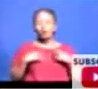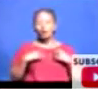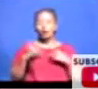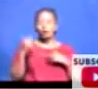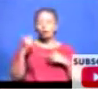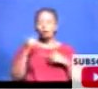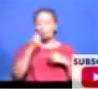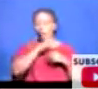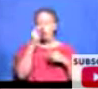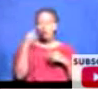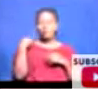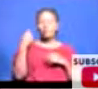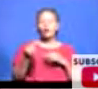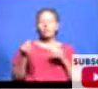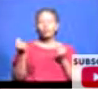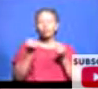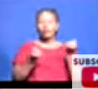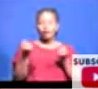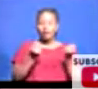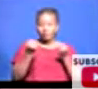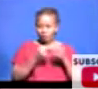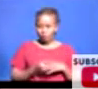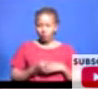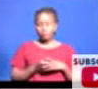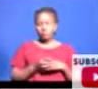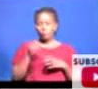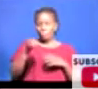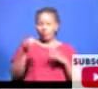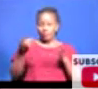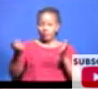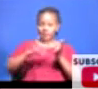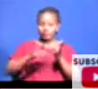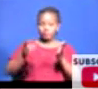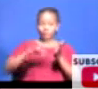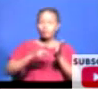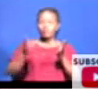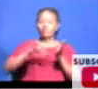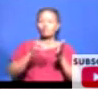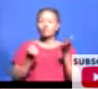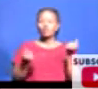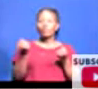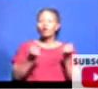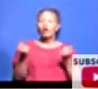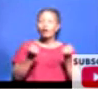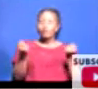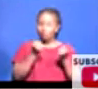plates in fraudulent activities. In as far as the registration of motor vehicles is concerned, the